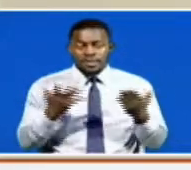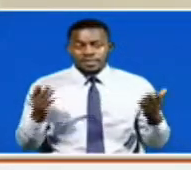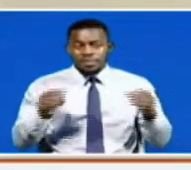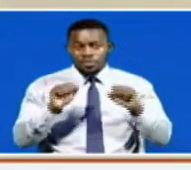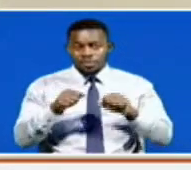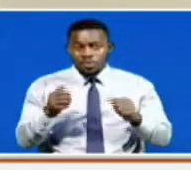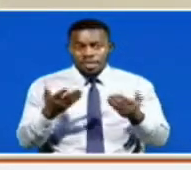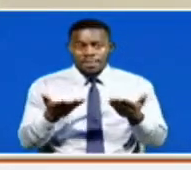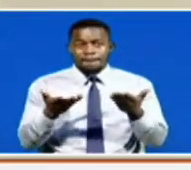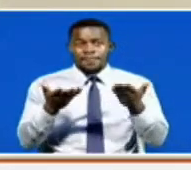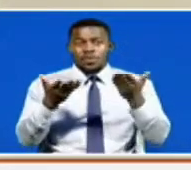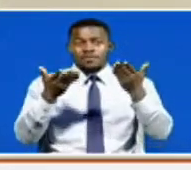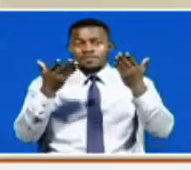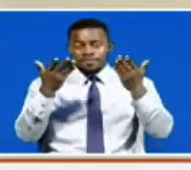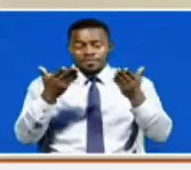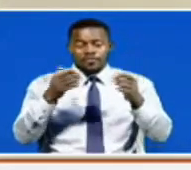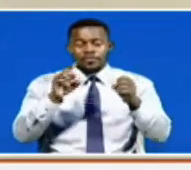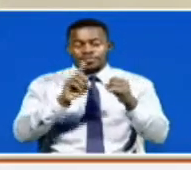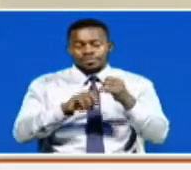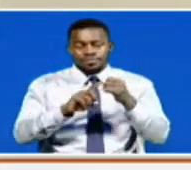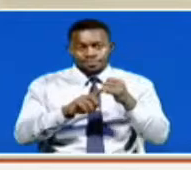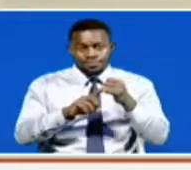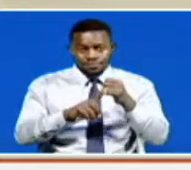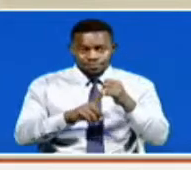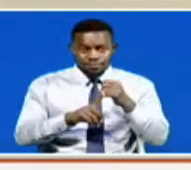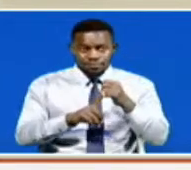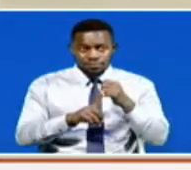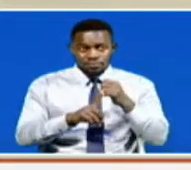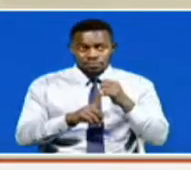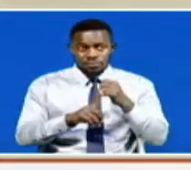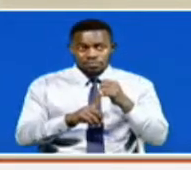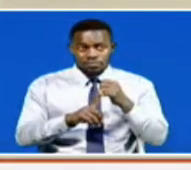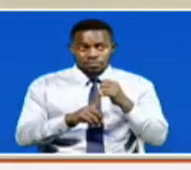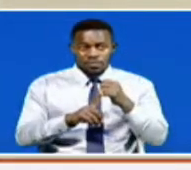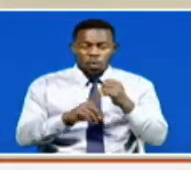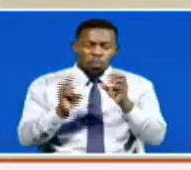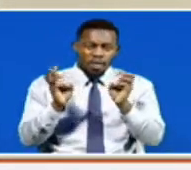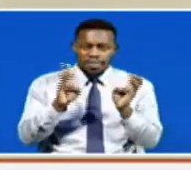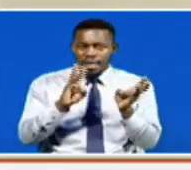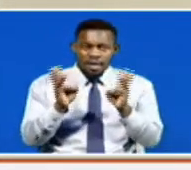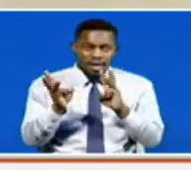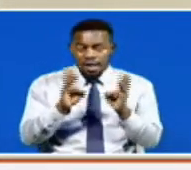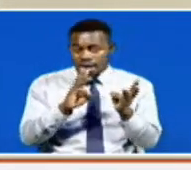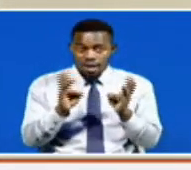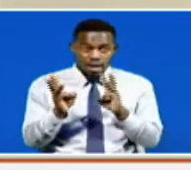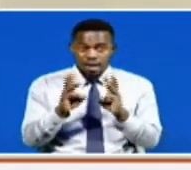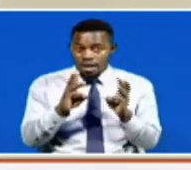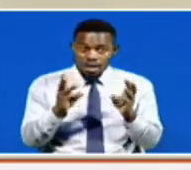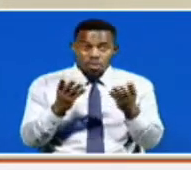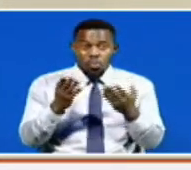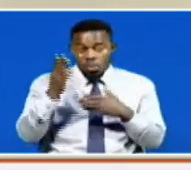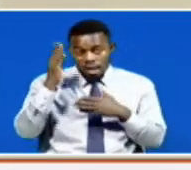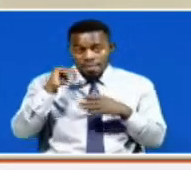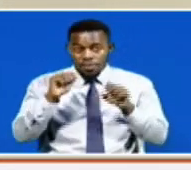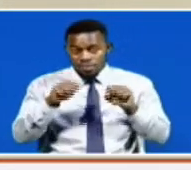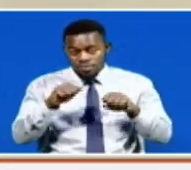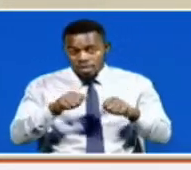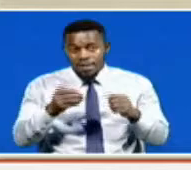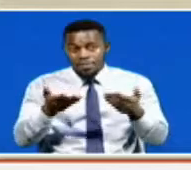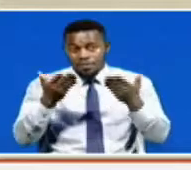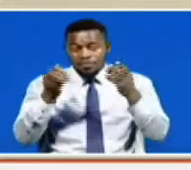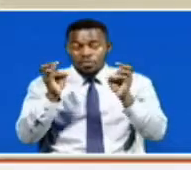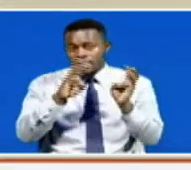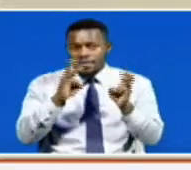bill, including whether, because the issue is it unfair for an